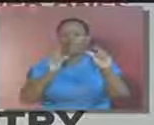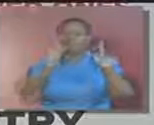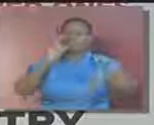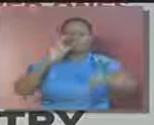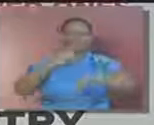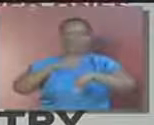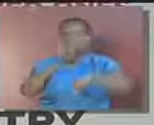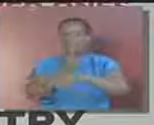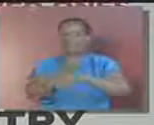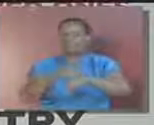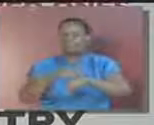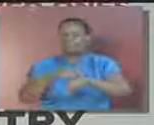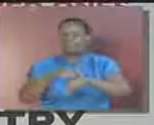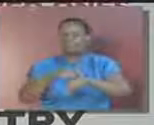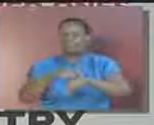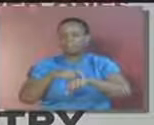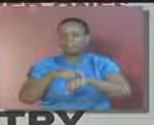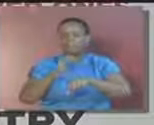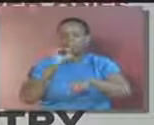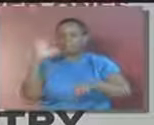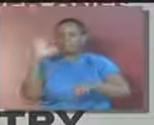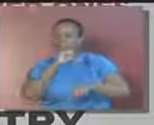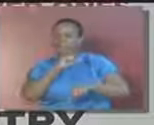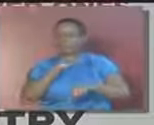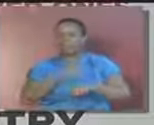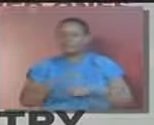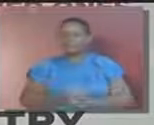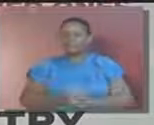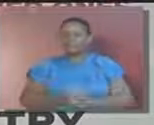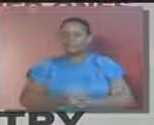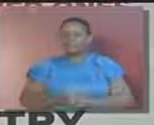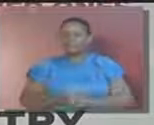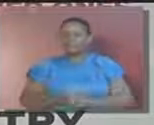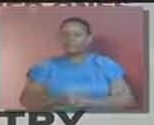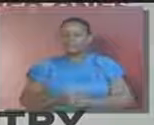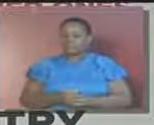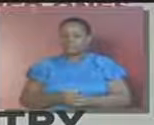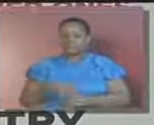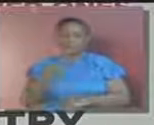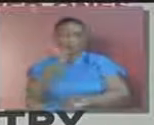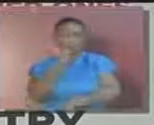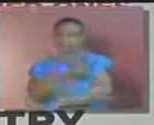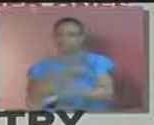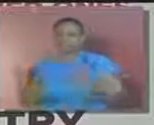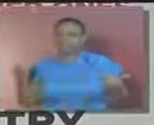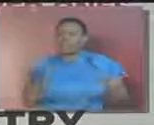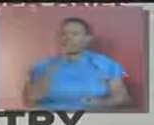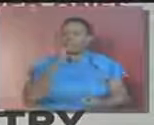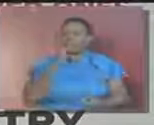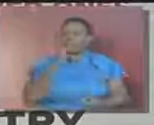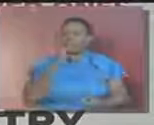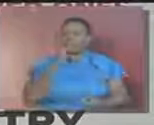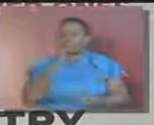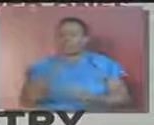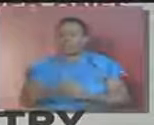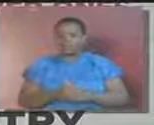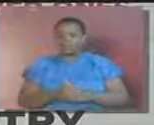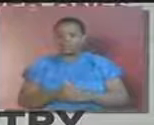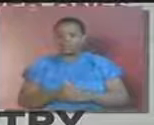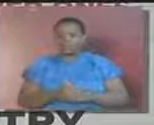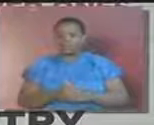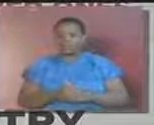humanly possible. Who are we going to be vaccinating? Now, we have opened and liberalized